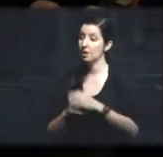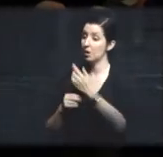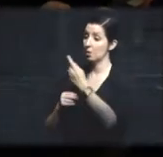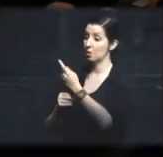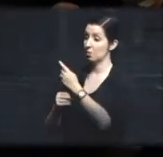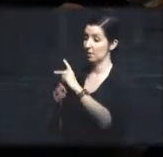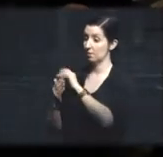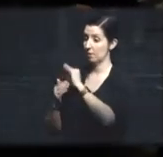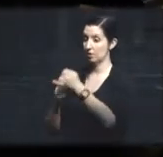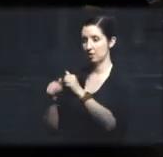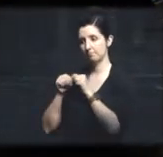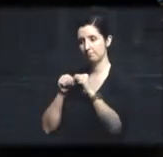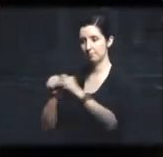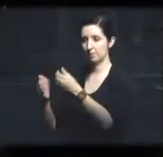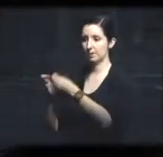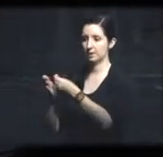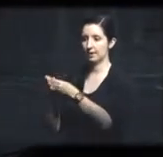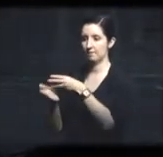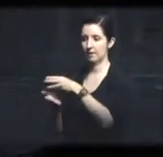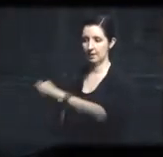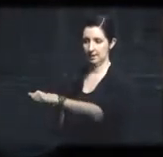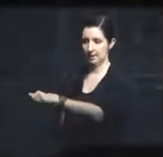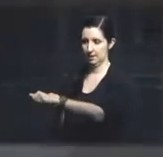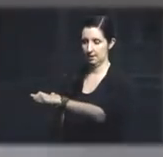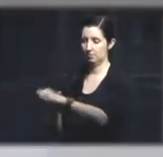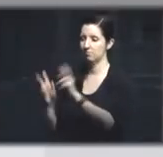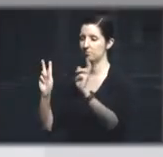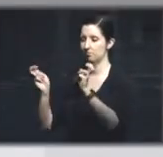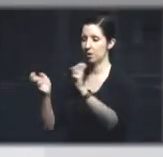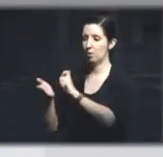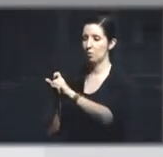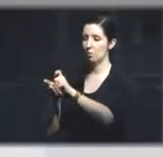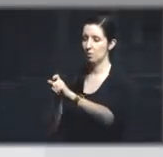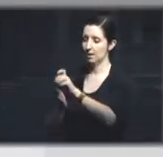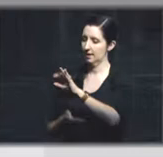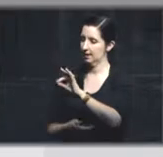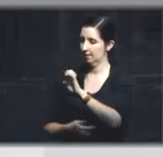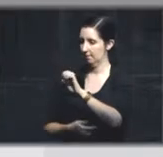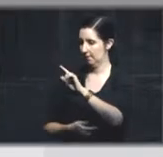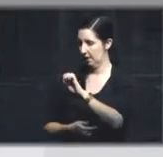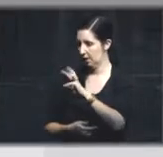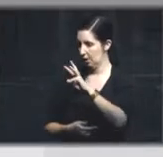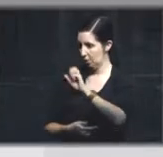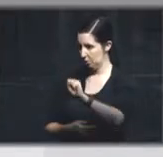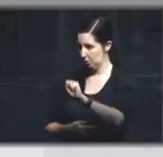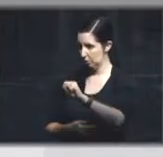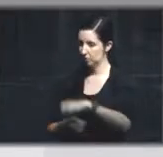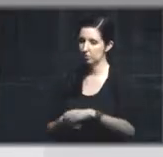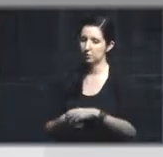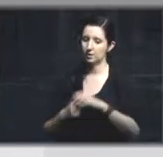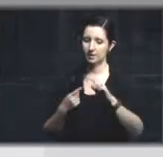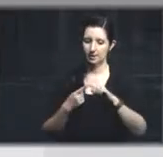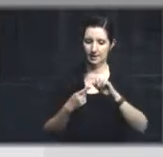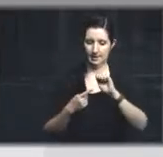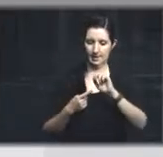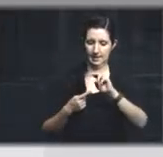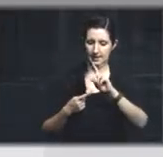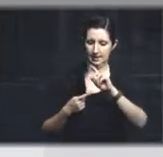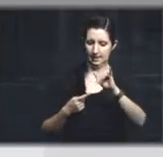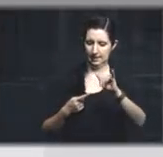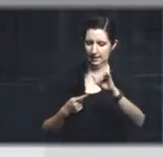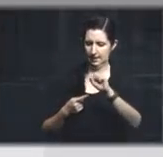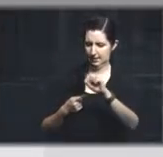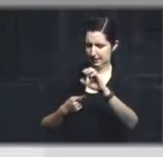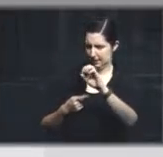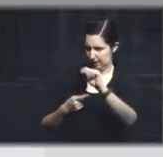permanently funded, which was Writing Fellows. It was a proposal from Andy Scott and Crystal Sear when Crystal was still here. They did a wonderful job